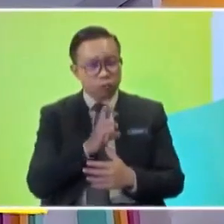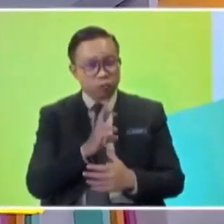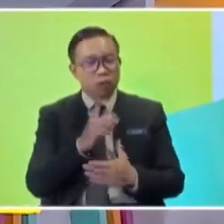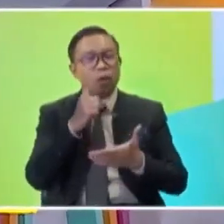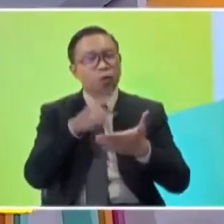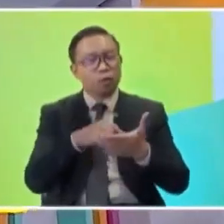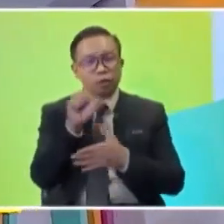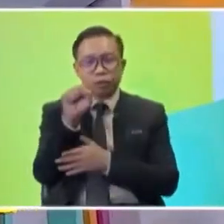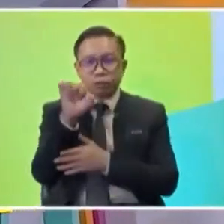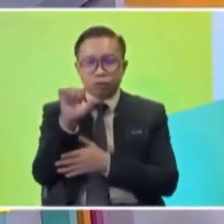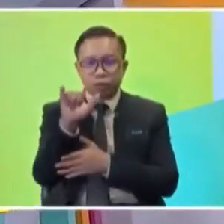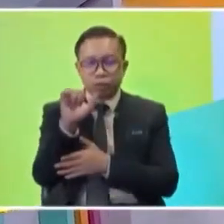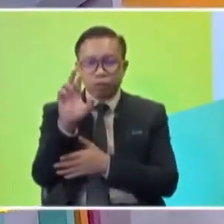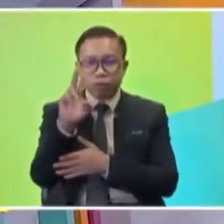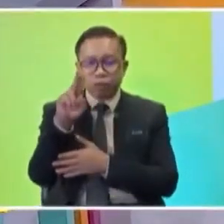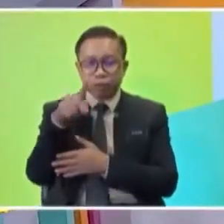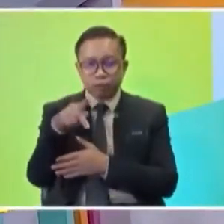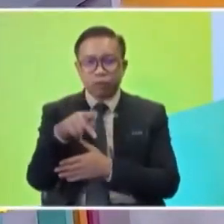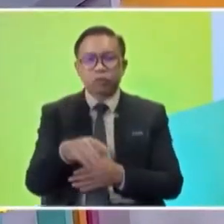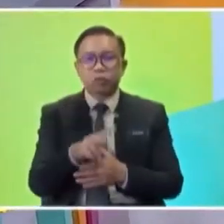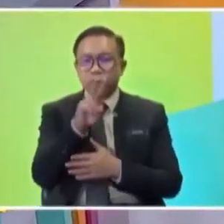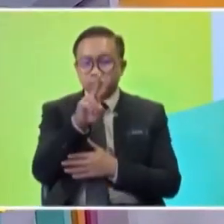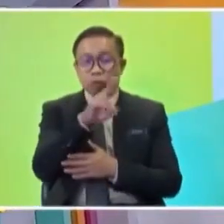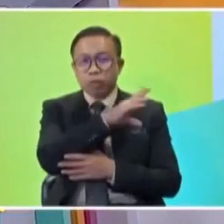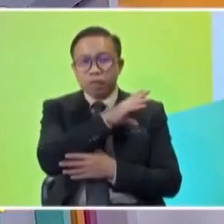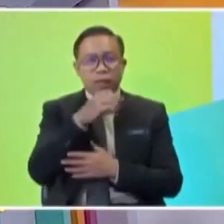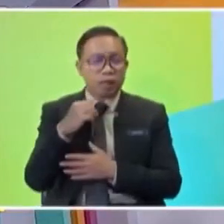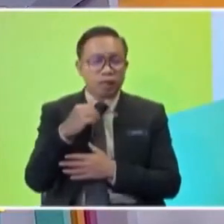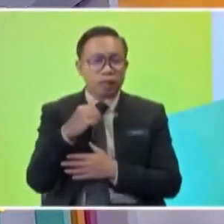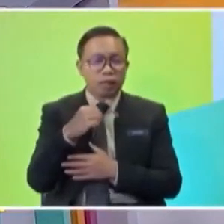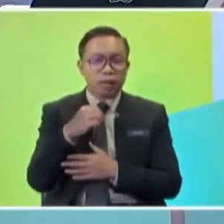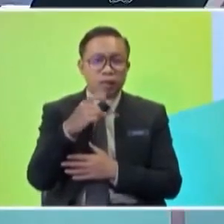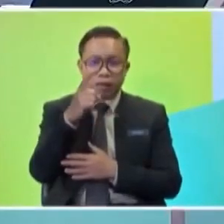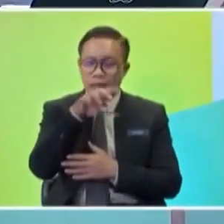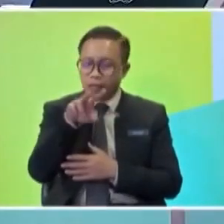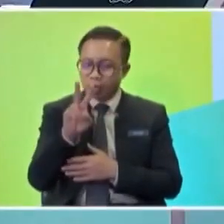of the syrup is 2.5 liter to